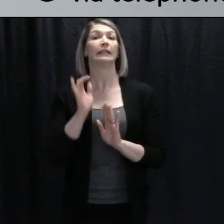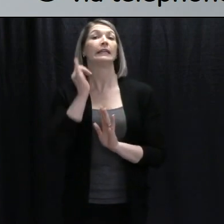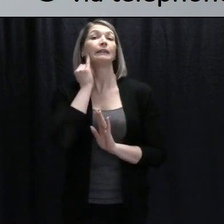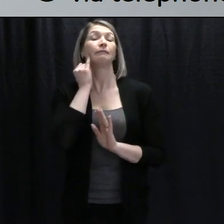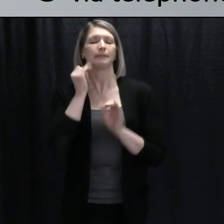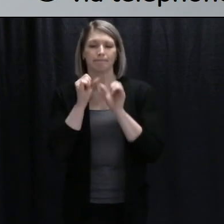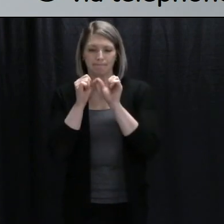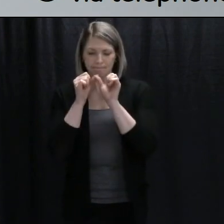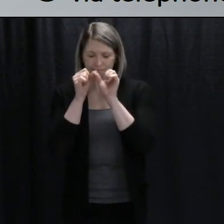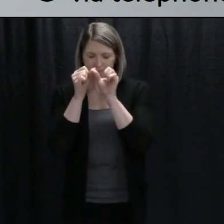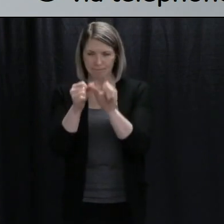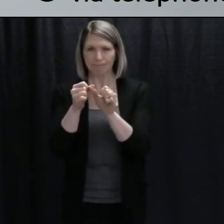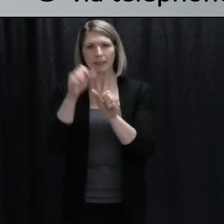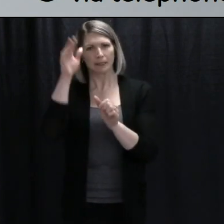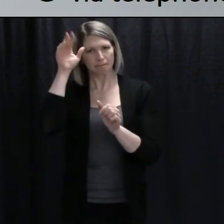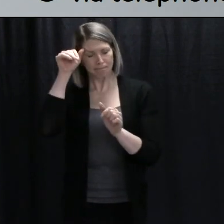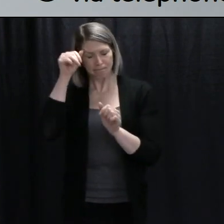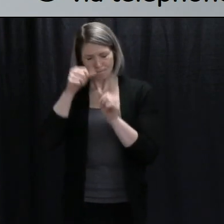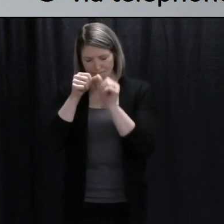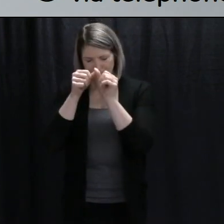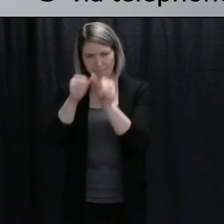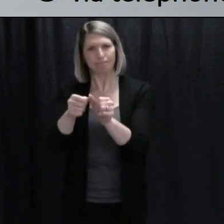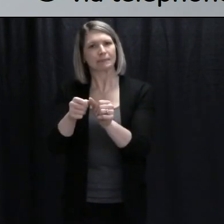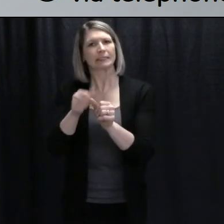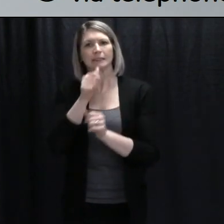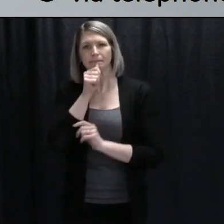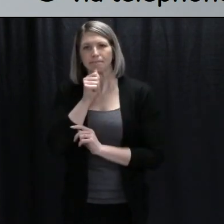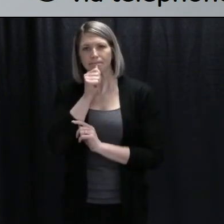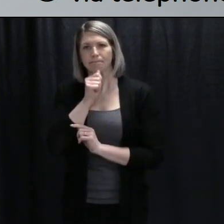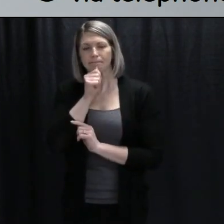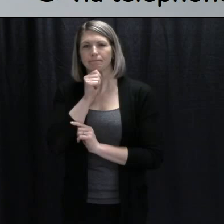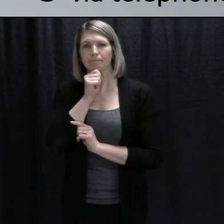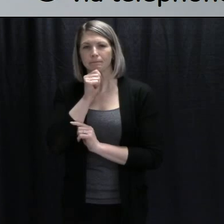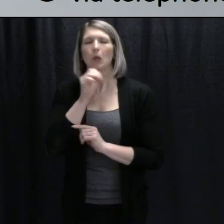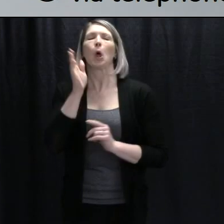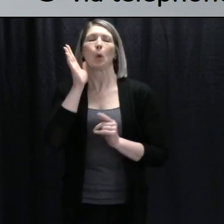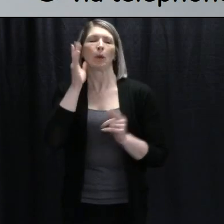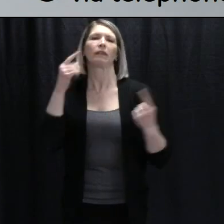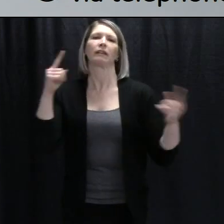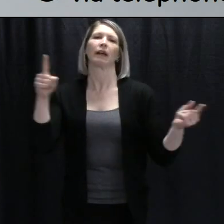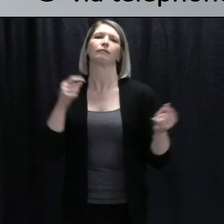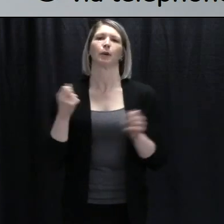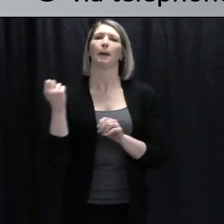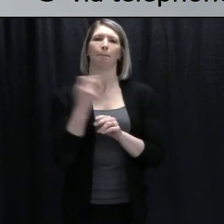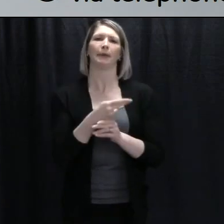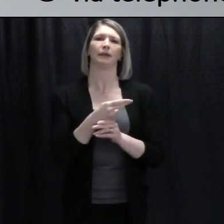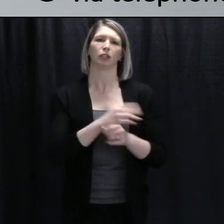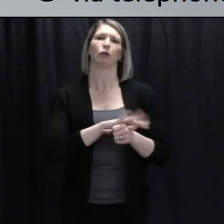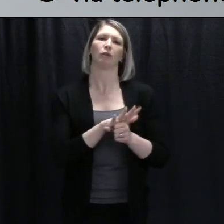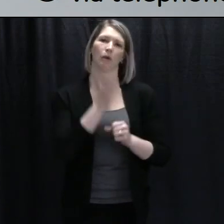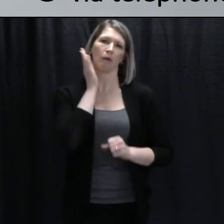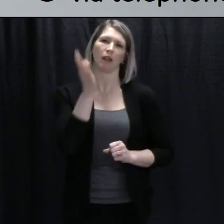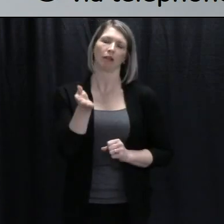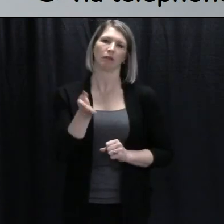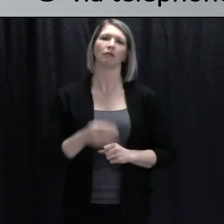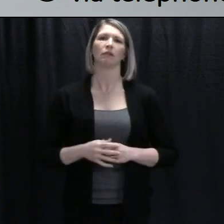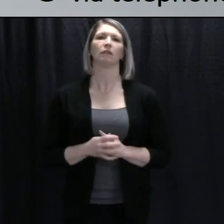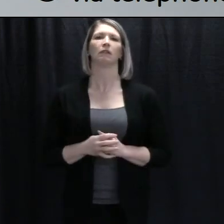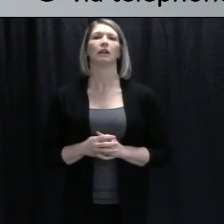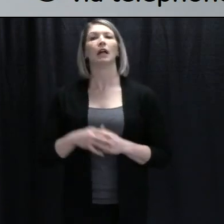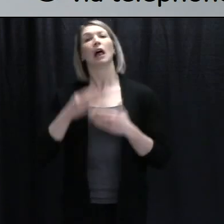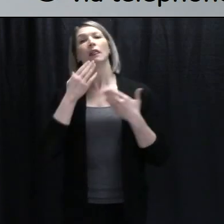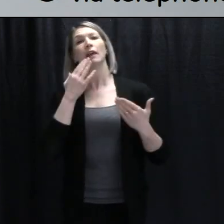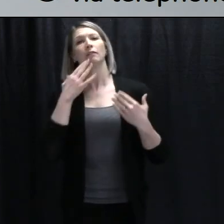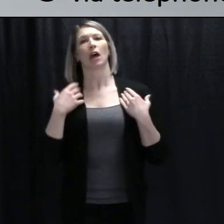to reduce the spread of COVID-19 in our province as it has worked elsewhere. Thank you to